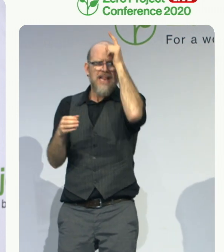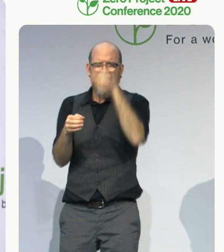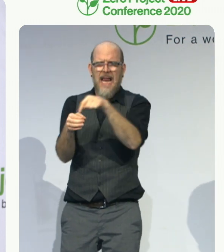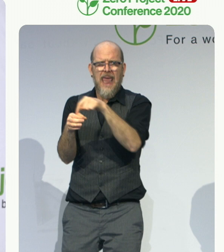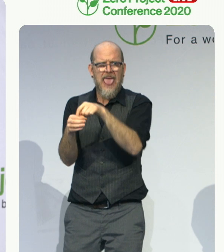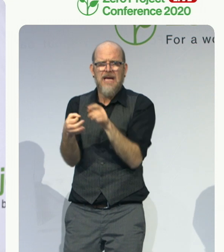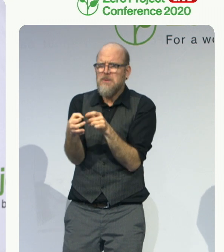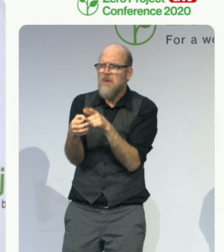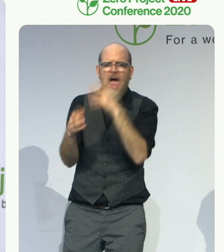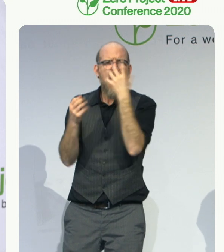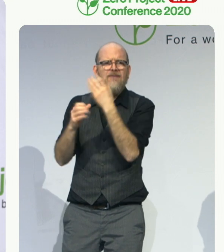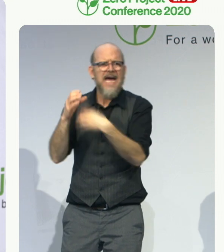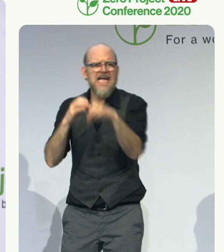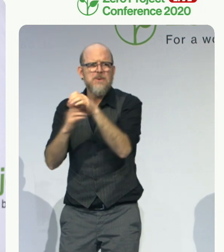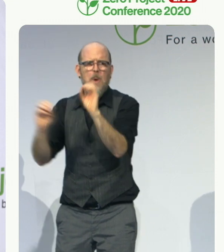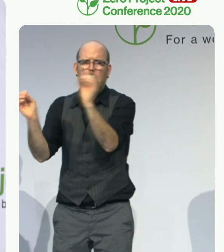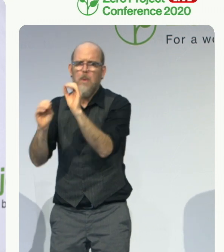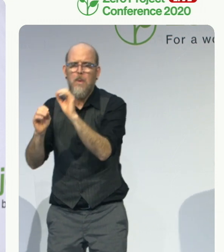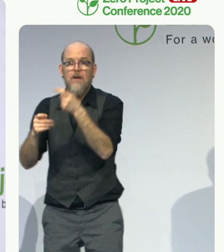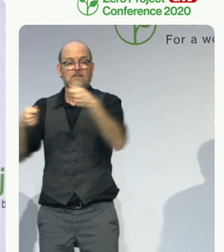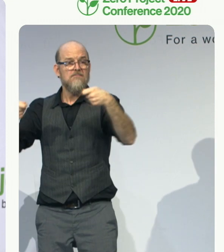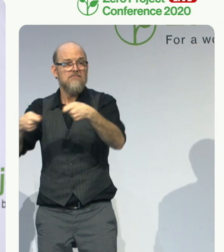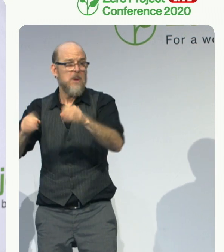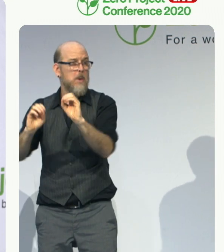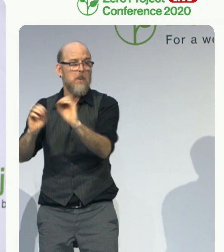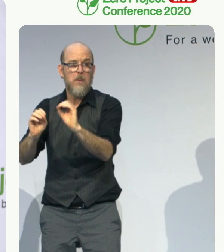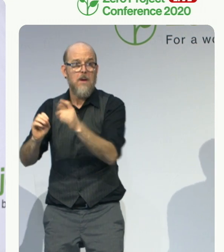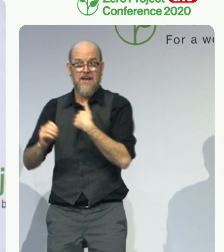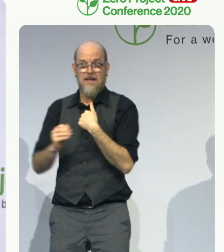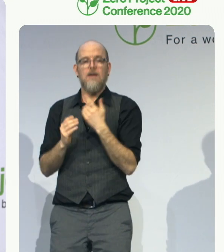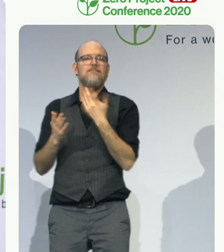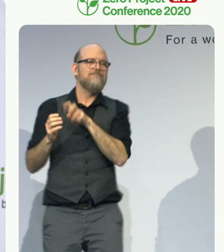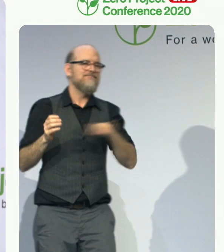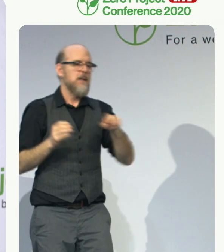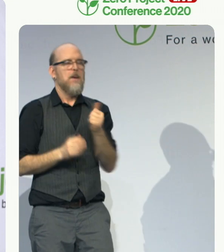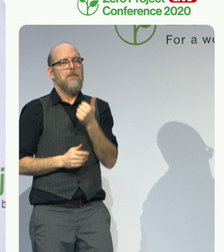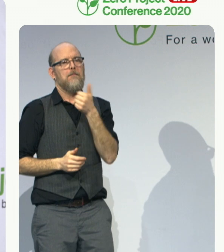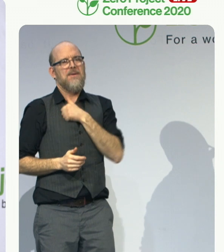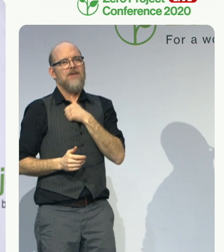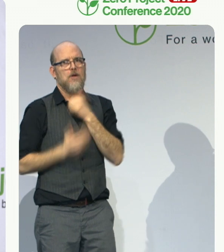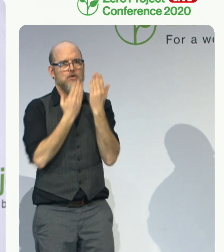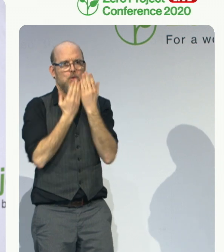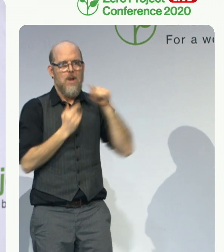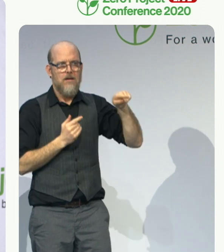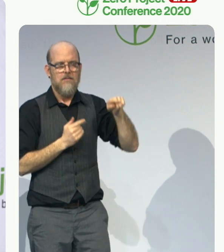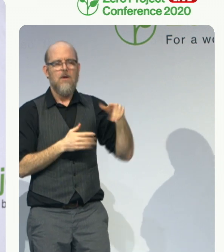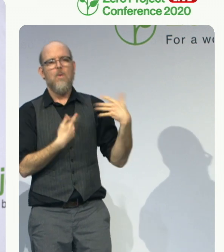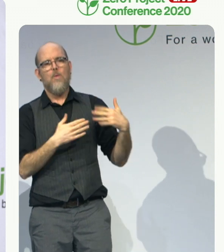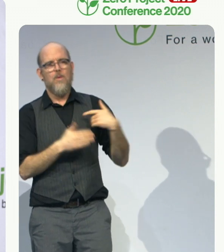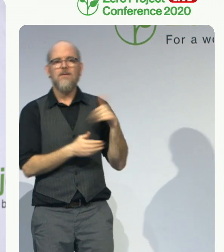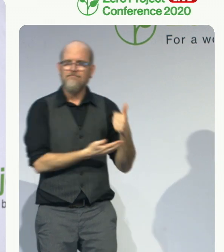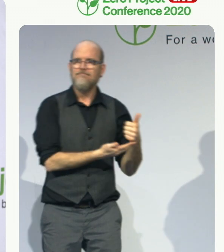citizens. My school, a private sector model, has shown that it does not take much to